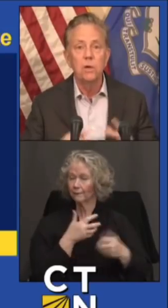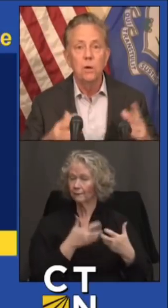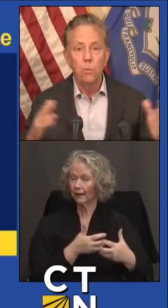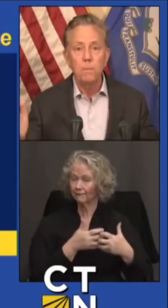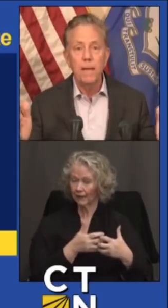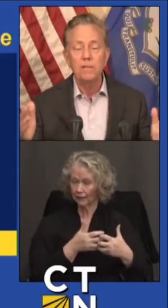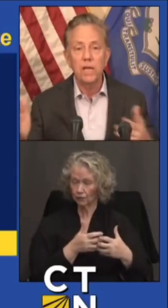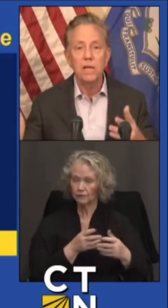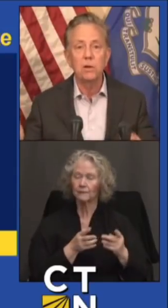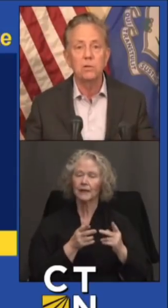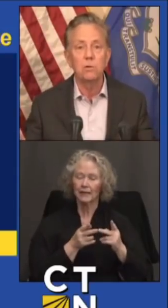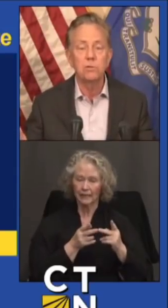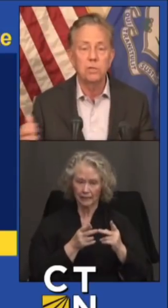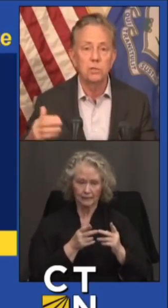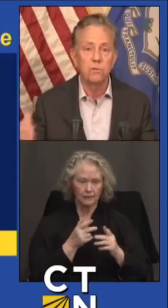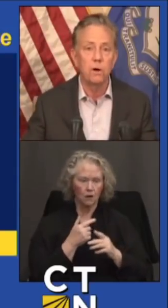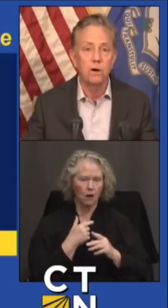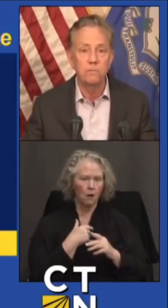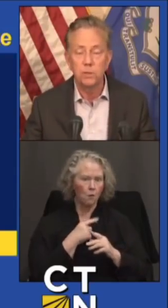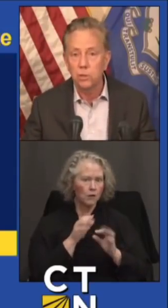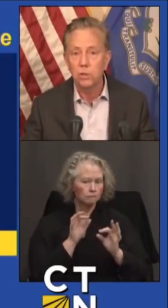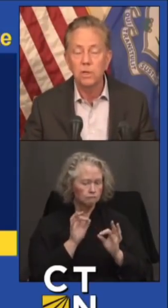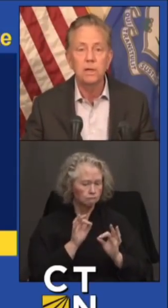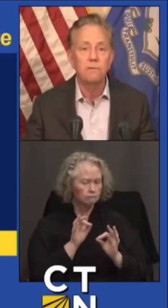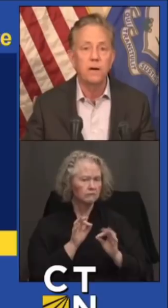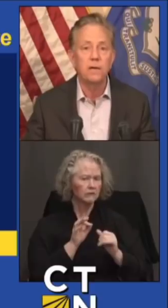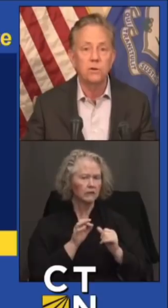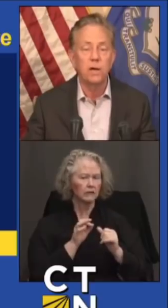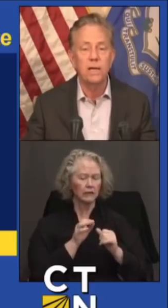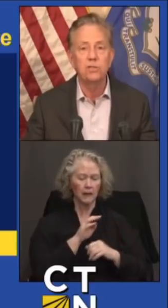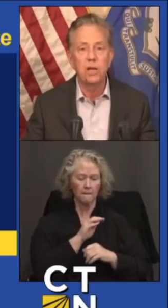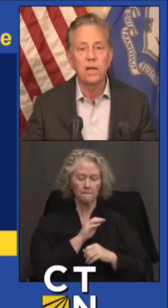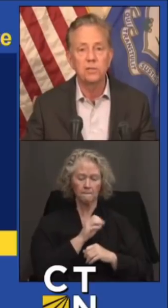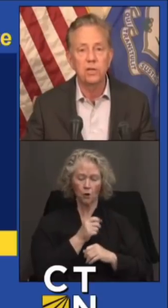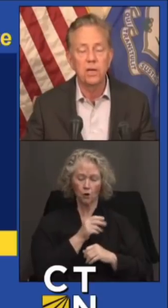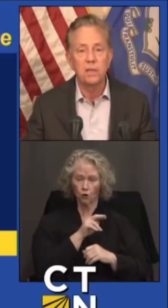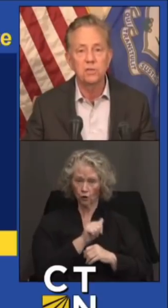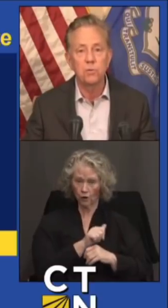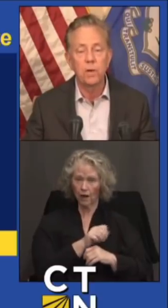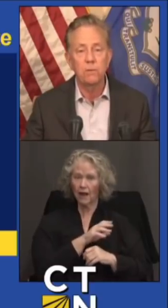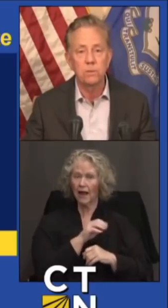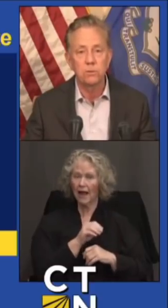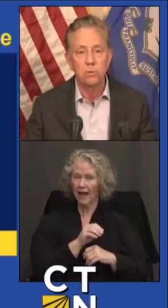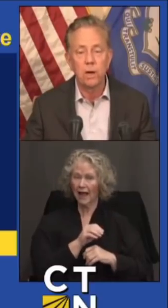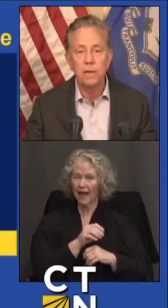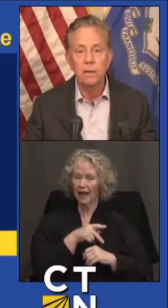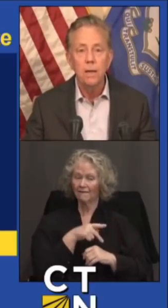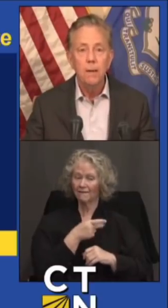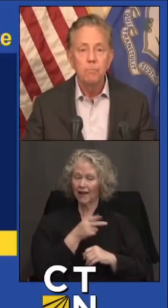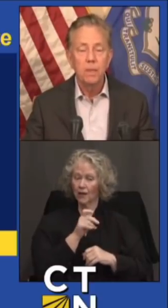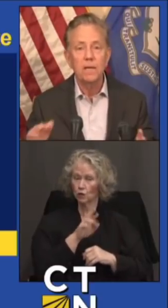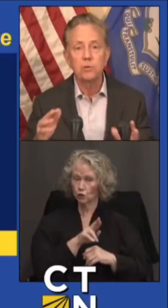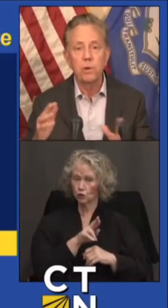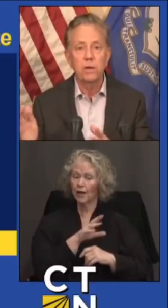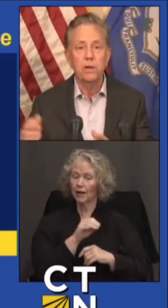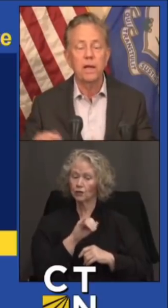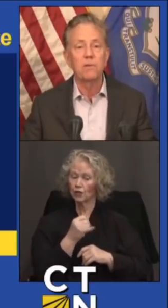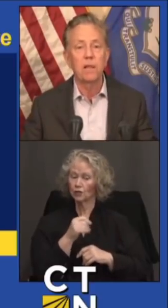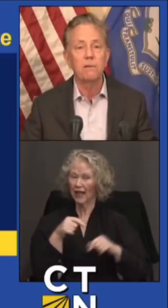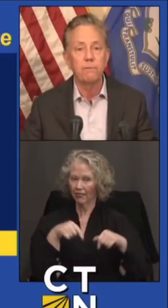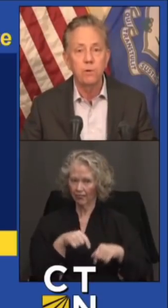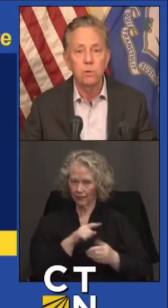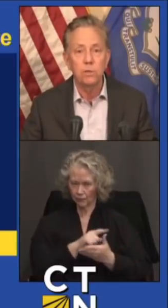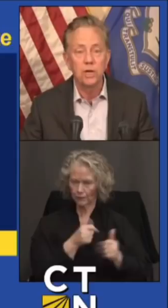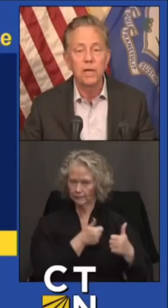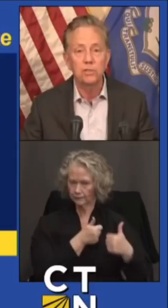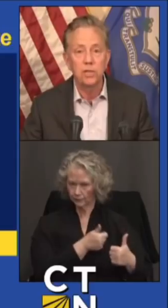facilities. We maintained our dosage of Moderna and Pfizer and J&J this week, which is great. Next week, you're going to have a